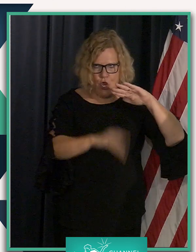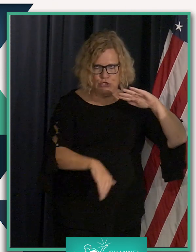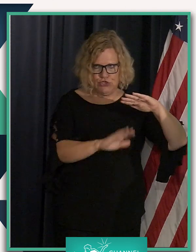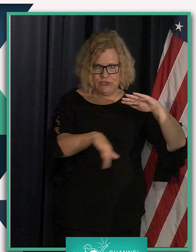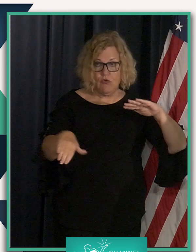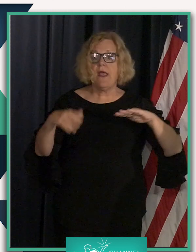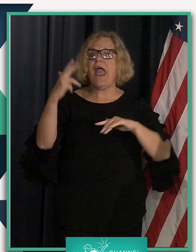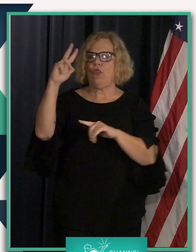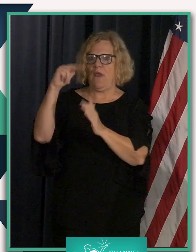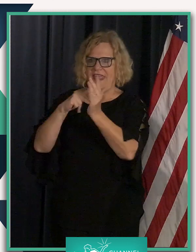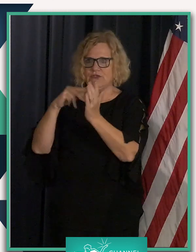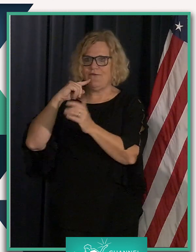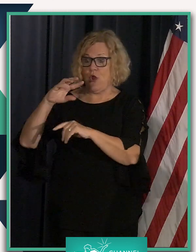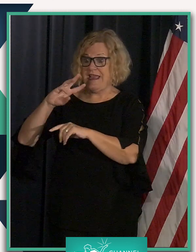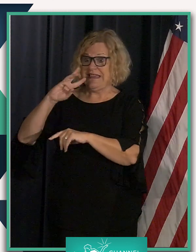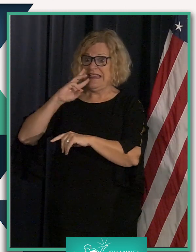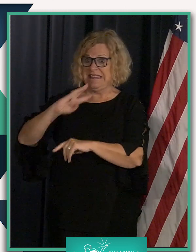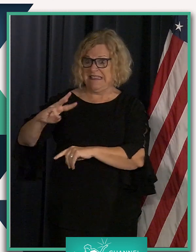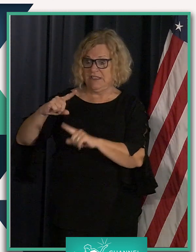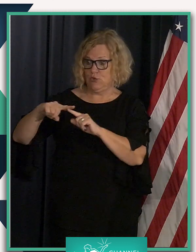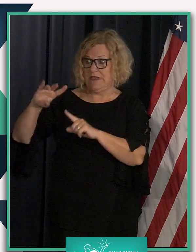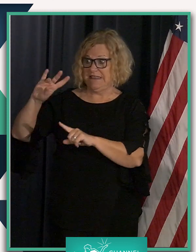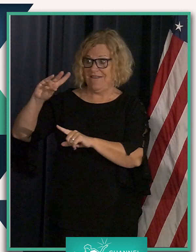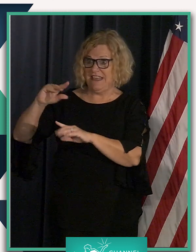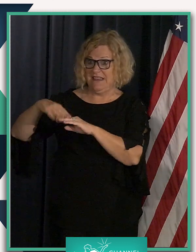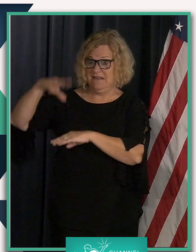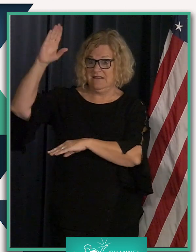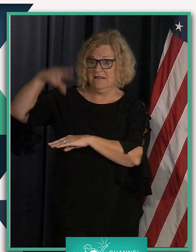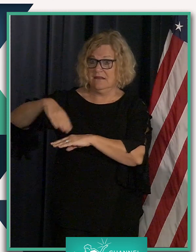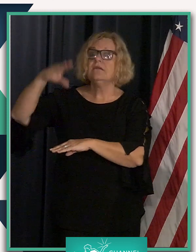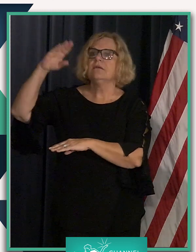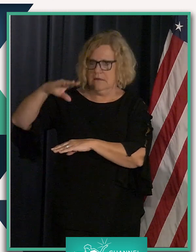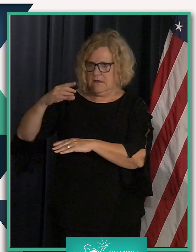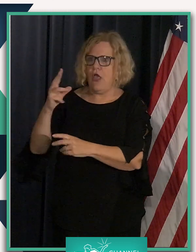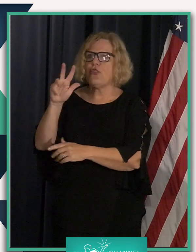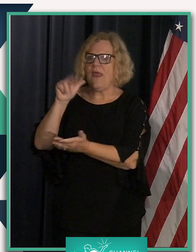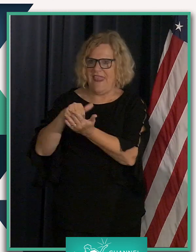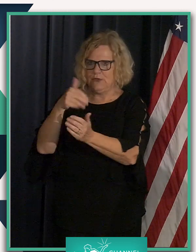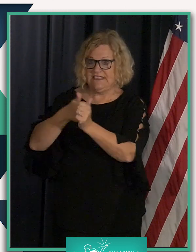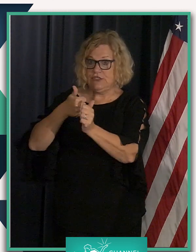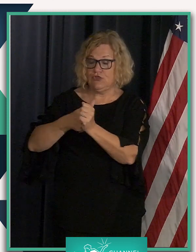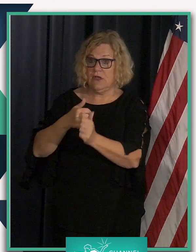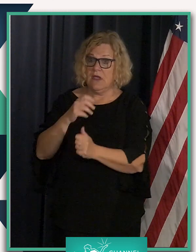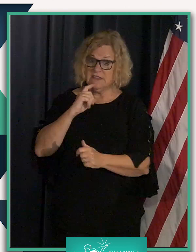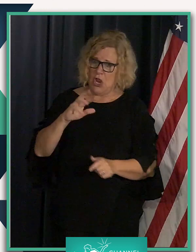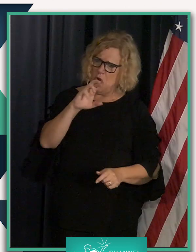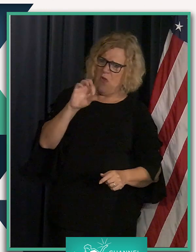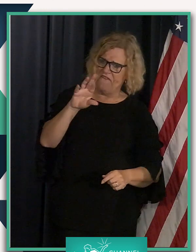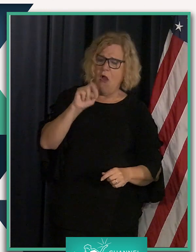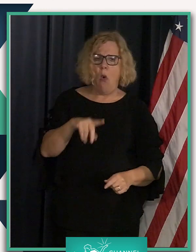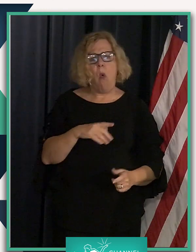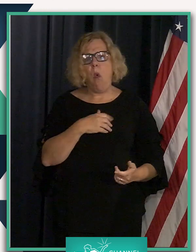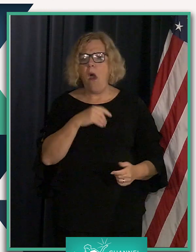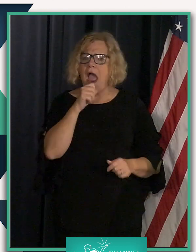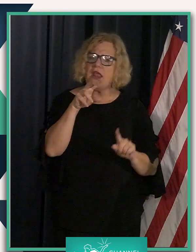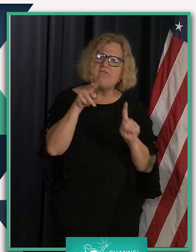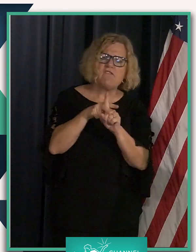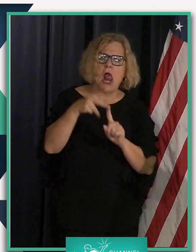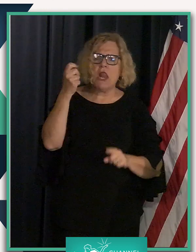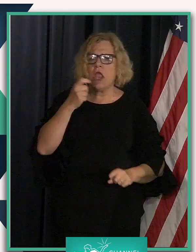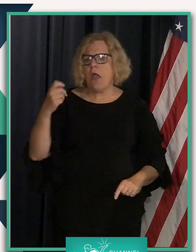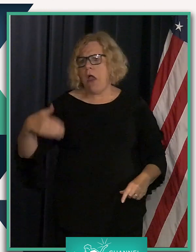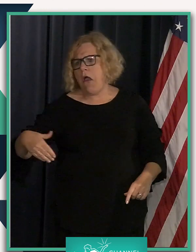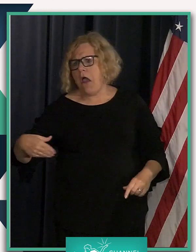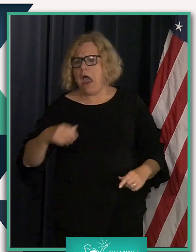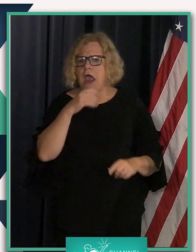getting $3,000 for the 6 to 17-year-old children. That money's coming back. It's not a refund. Somebody says to you, I didn't file my income tax, I